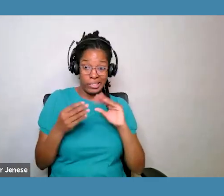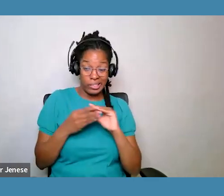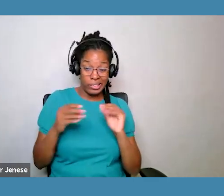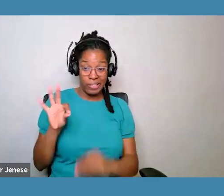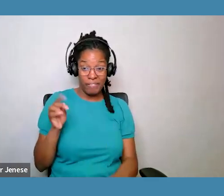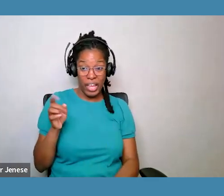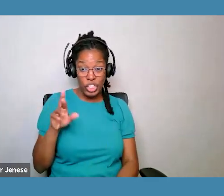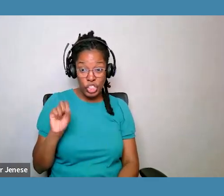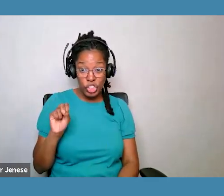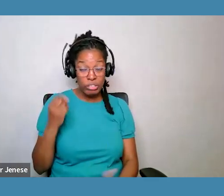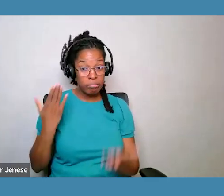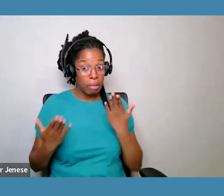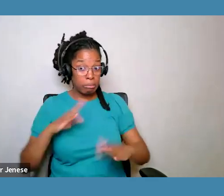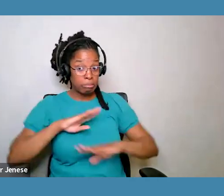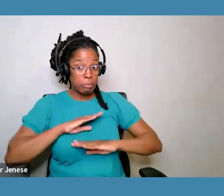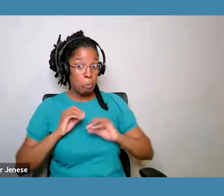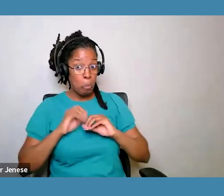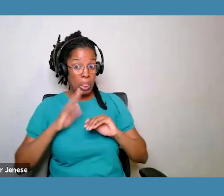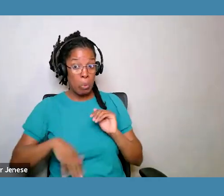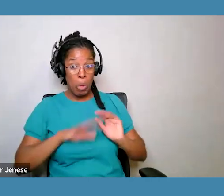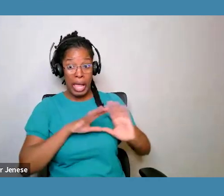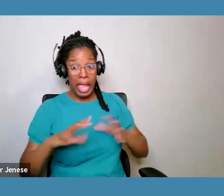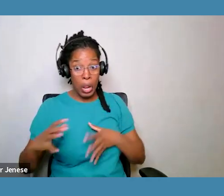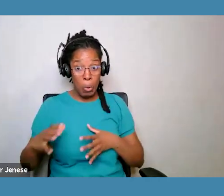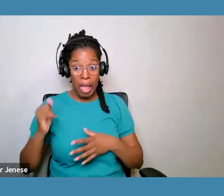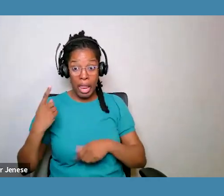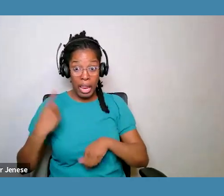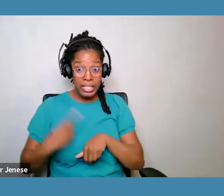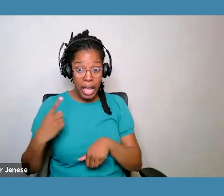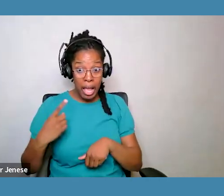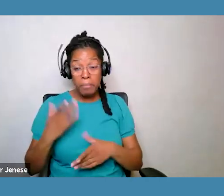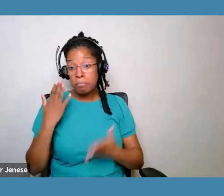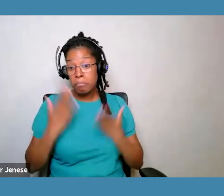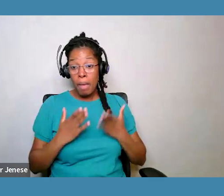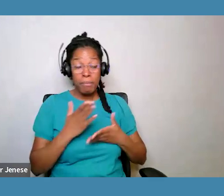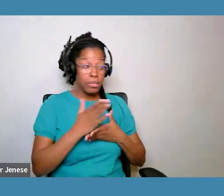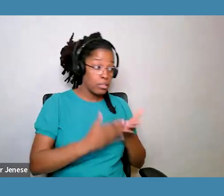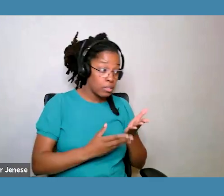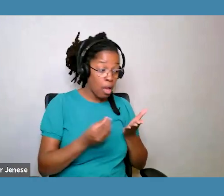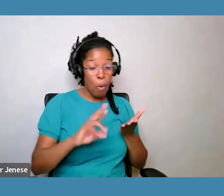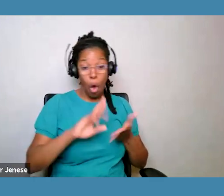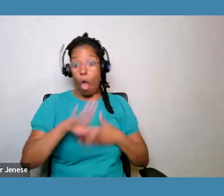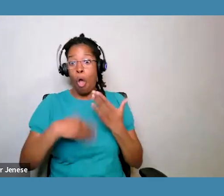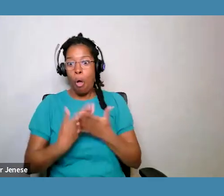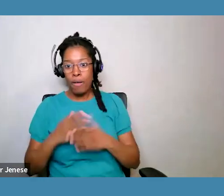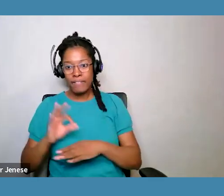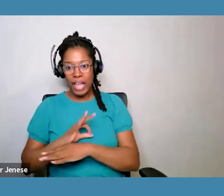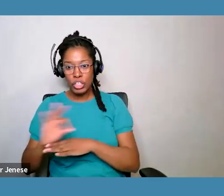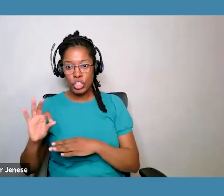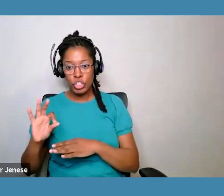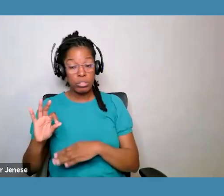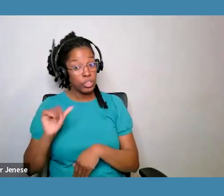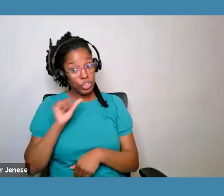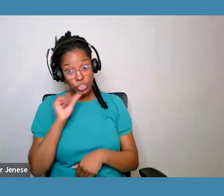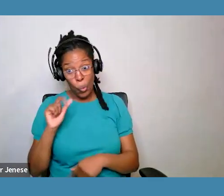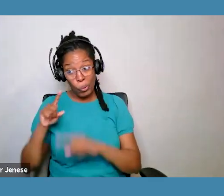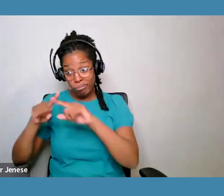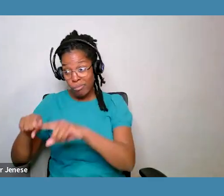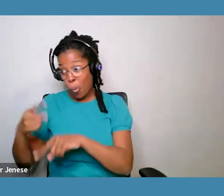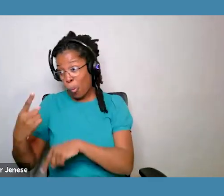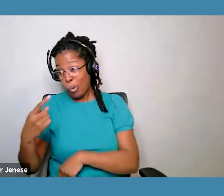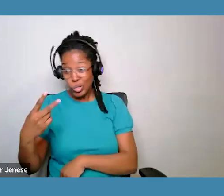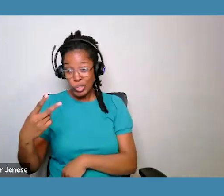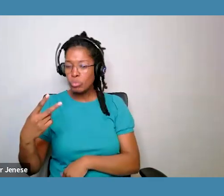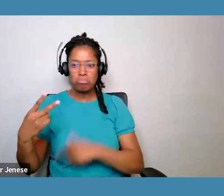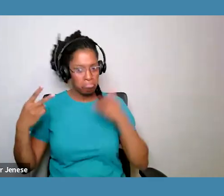you might meet more than one category at a time. You might meet some or all of those factors, and I wouldn't rely on just one or two. I